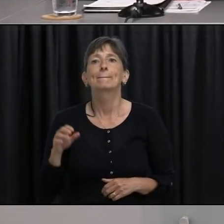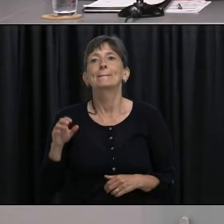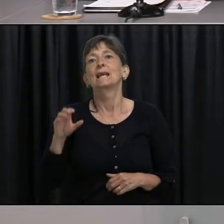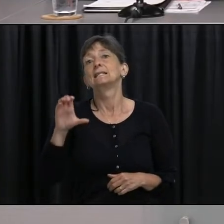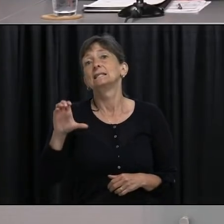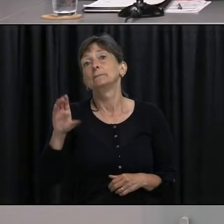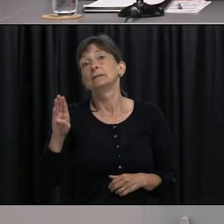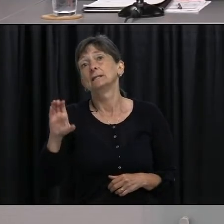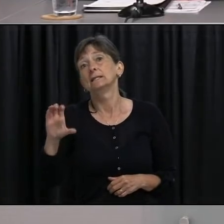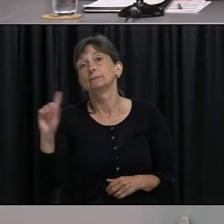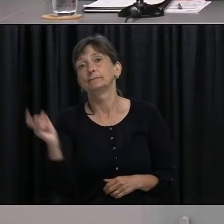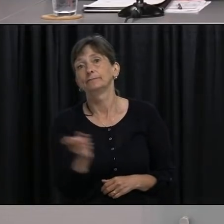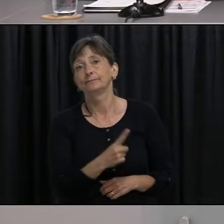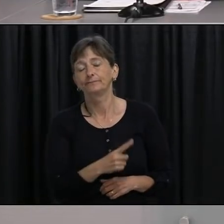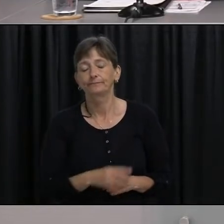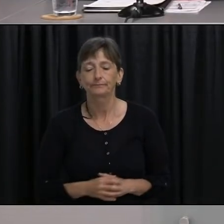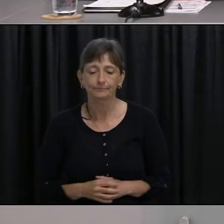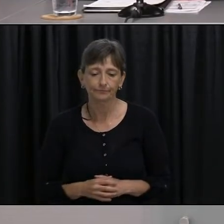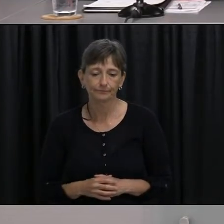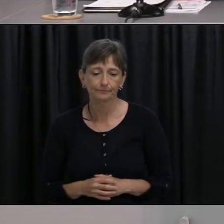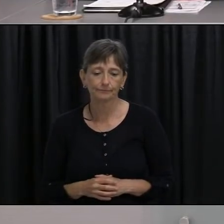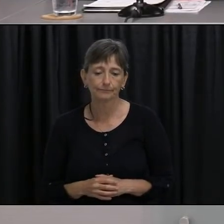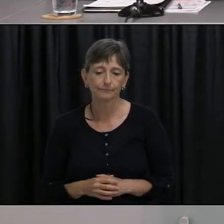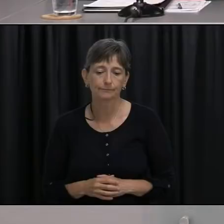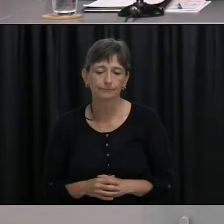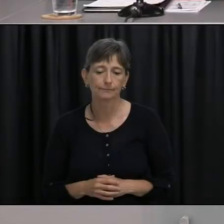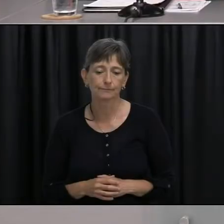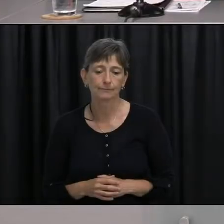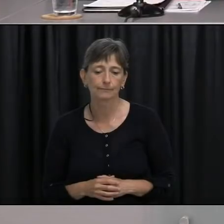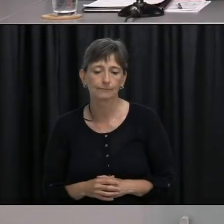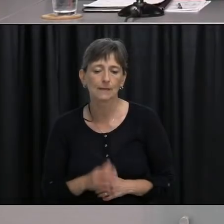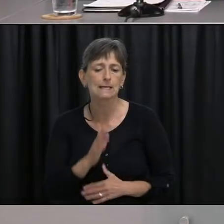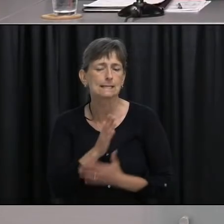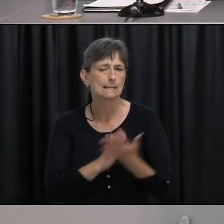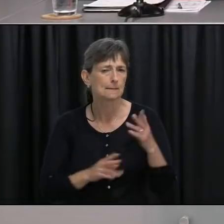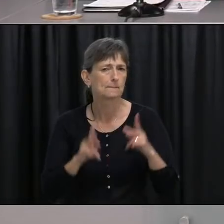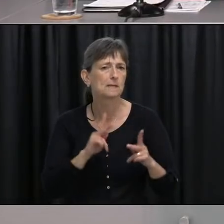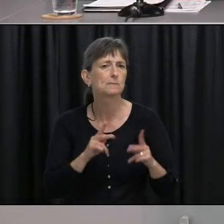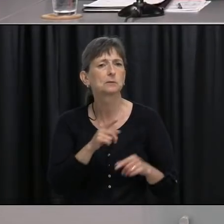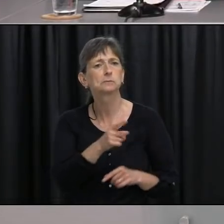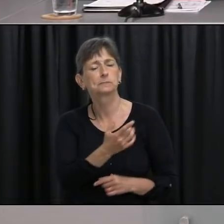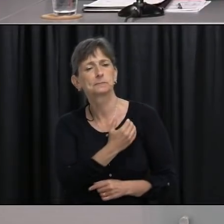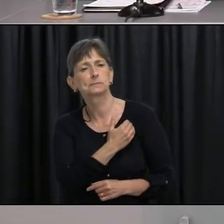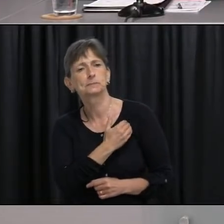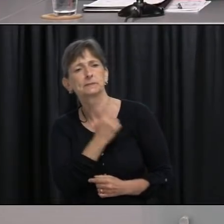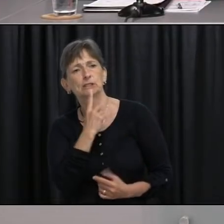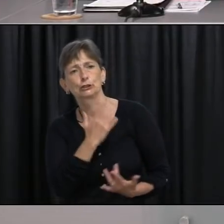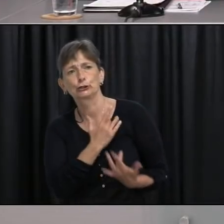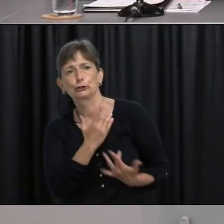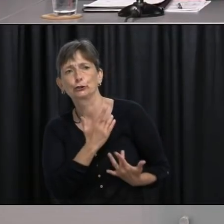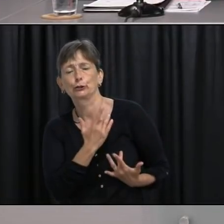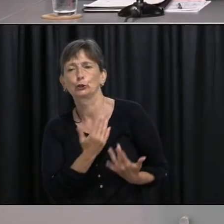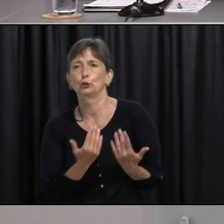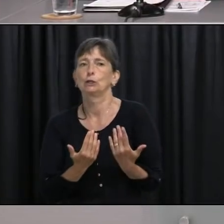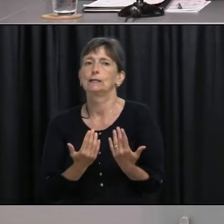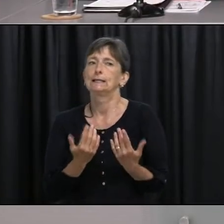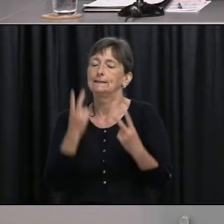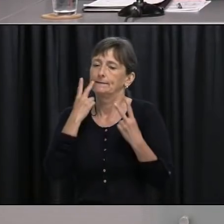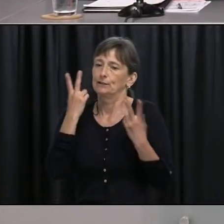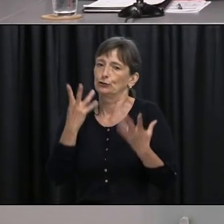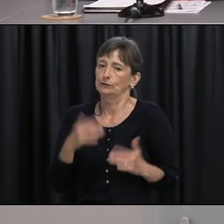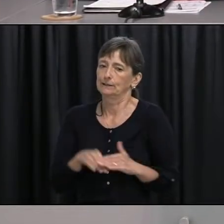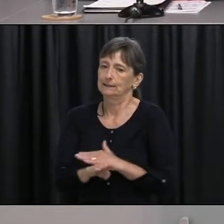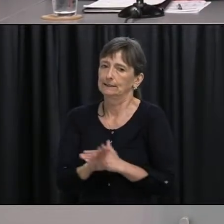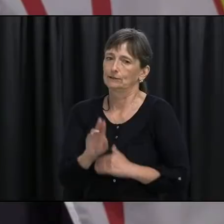ahead. Dr. Fitzgerald, there are people who say they are worried and concerned about letting visitors in. What do you say to